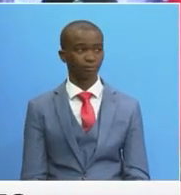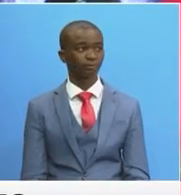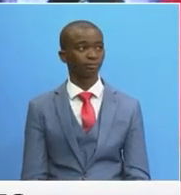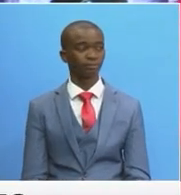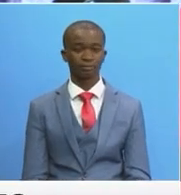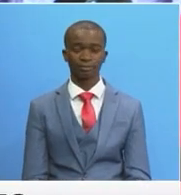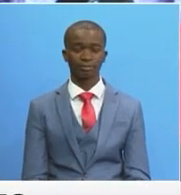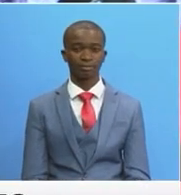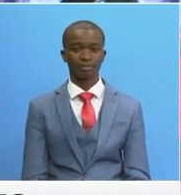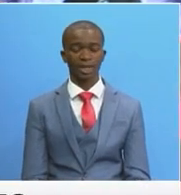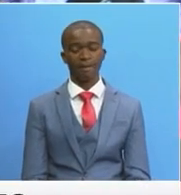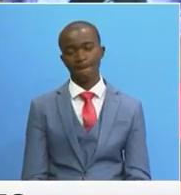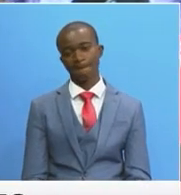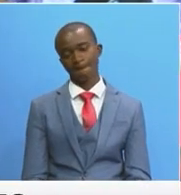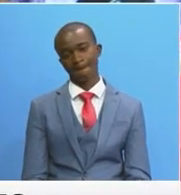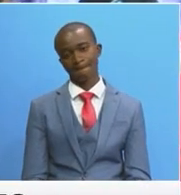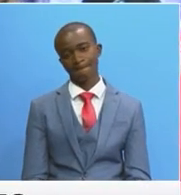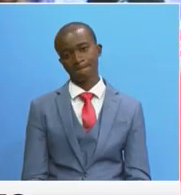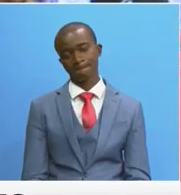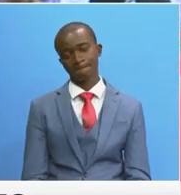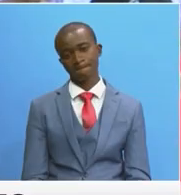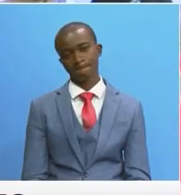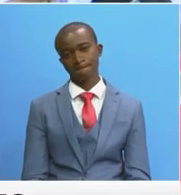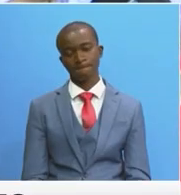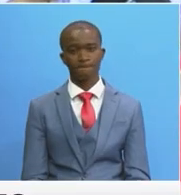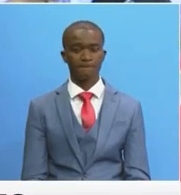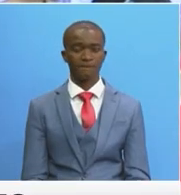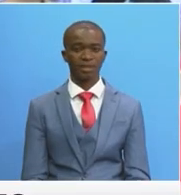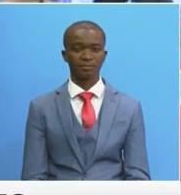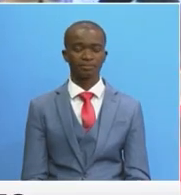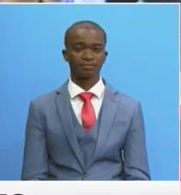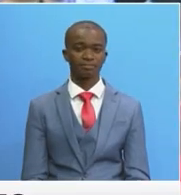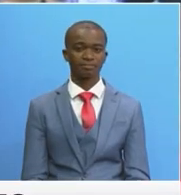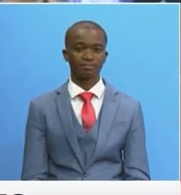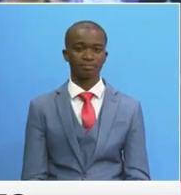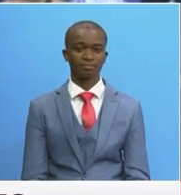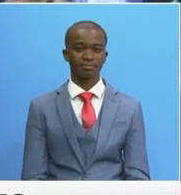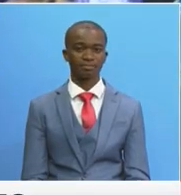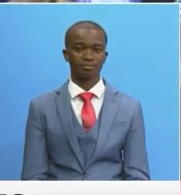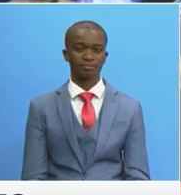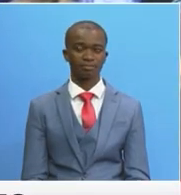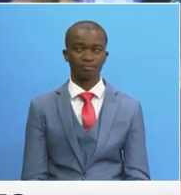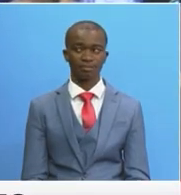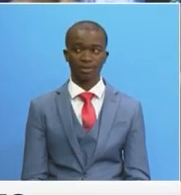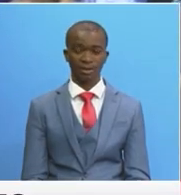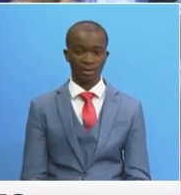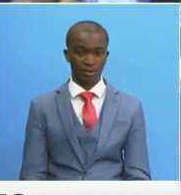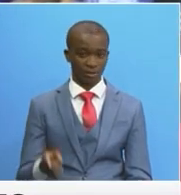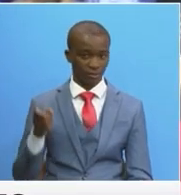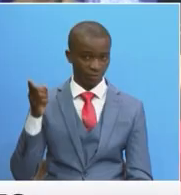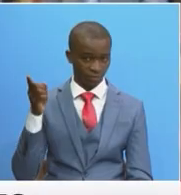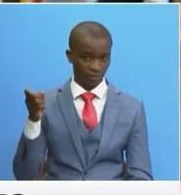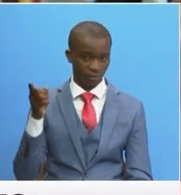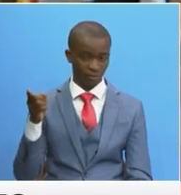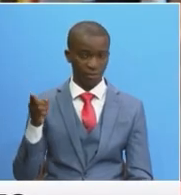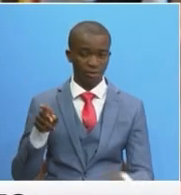Businesses that have been fostering positive change in the community and the country at large have been awarded during the dinner